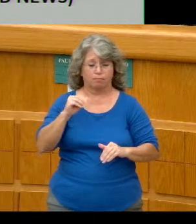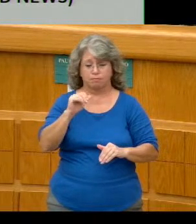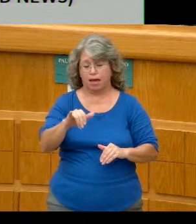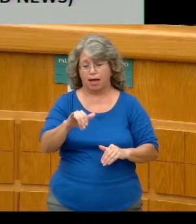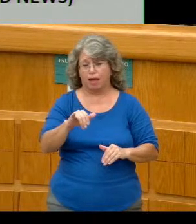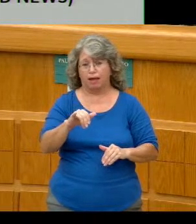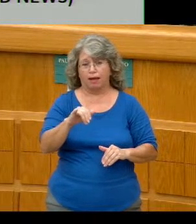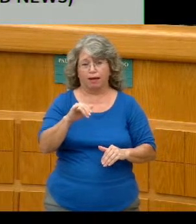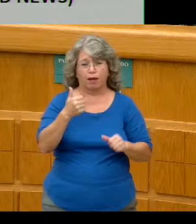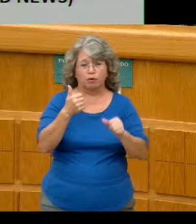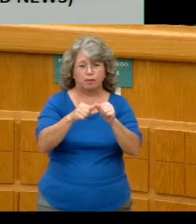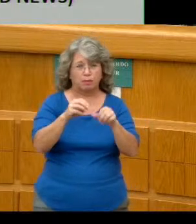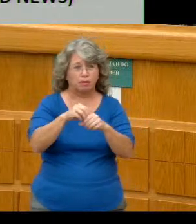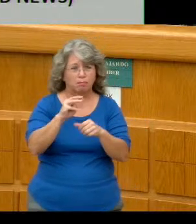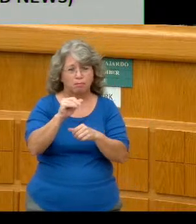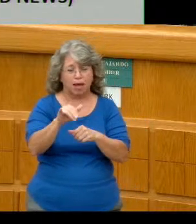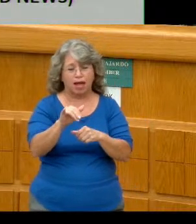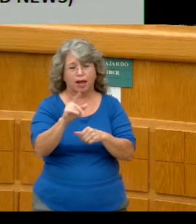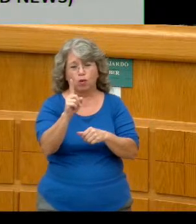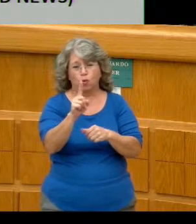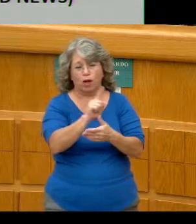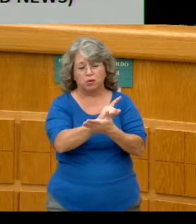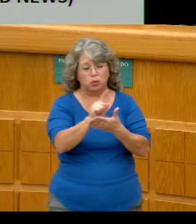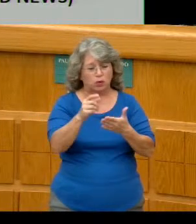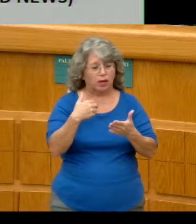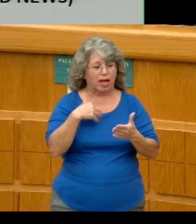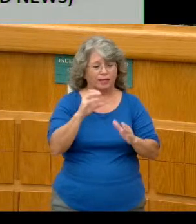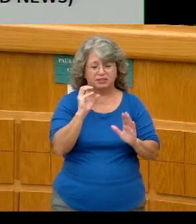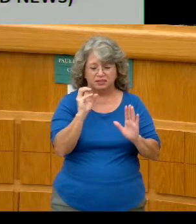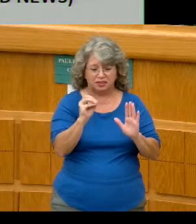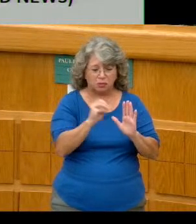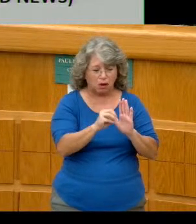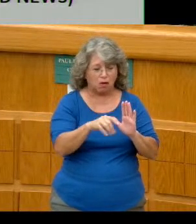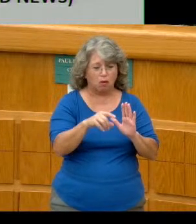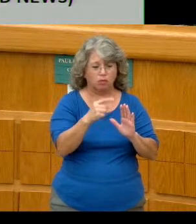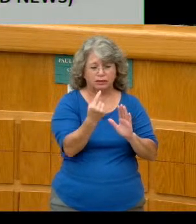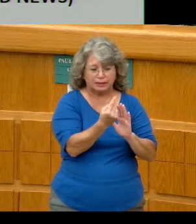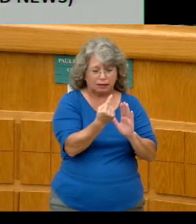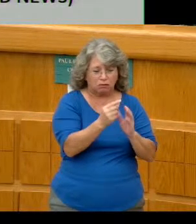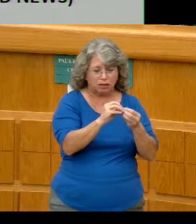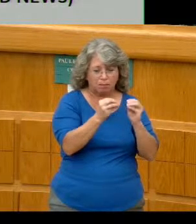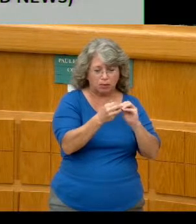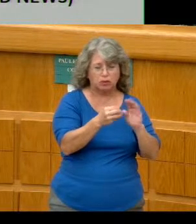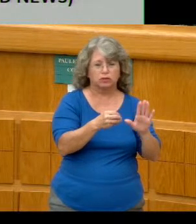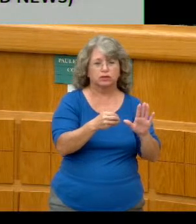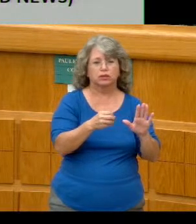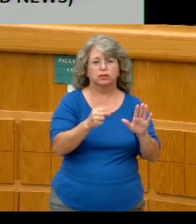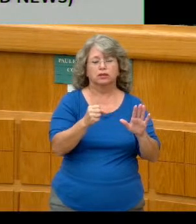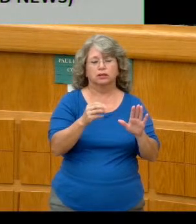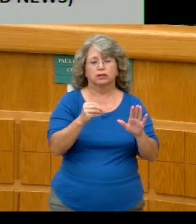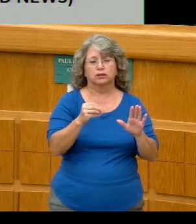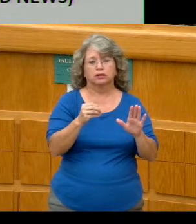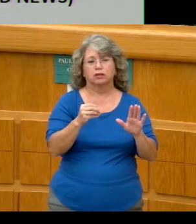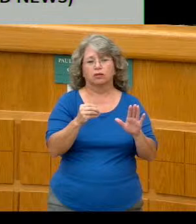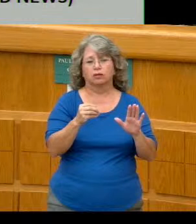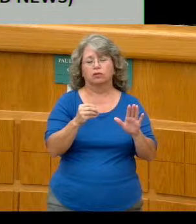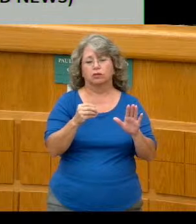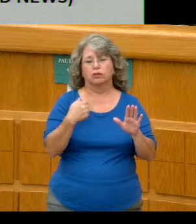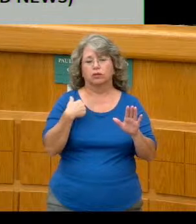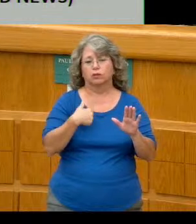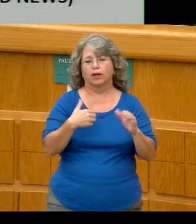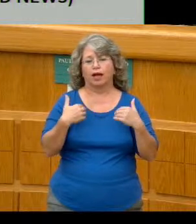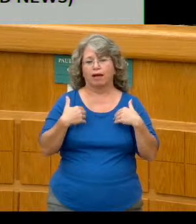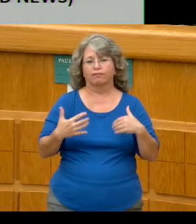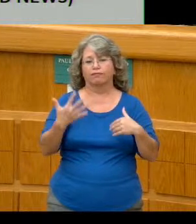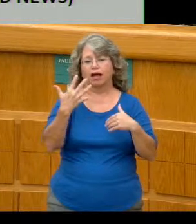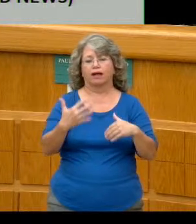was all single digits that week. So right now, we're still mostly in double digits, so we're not quite there yet. We're maybe at 5 times more